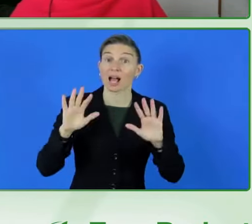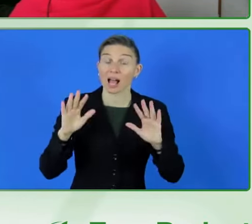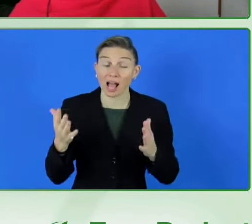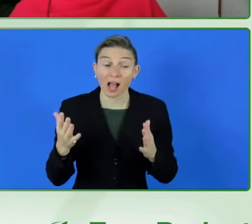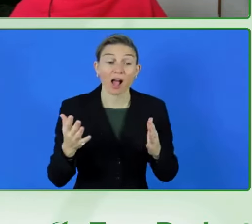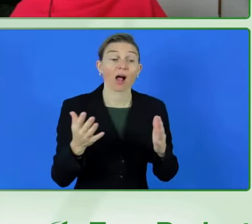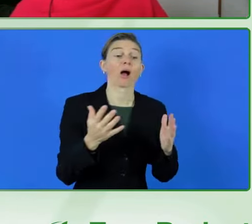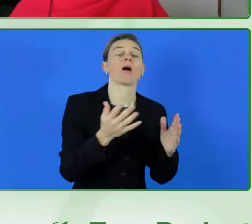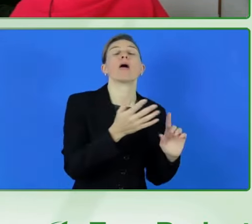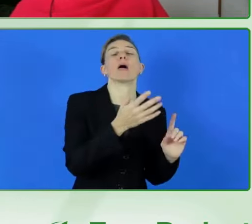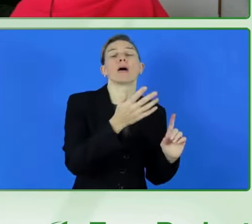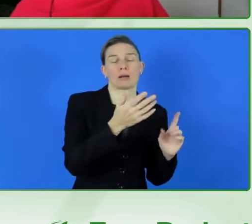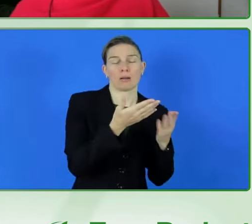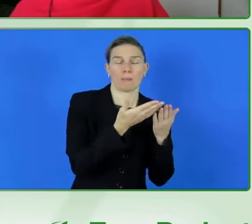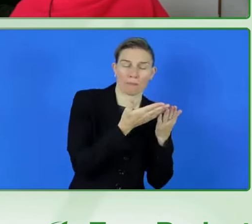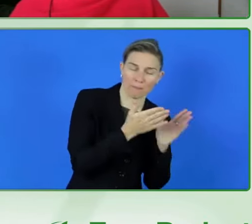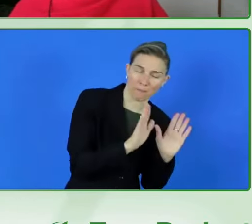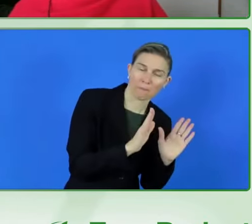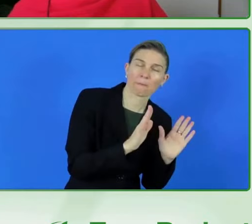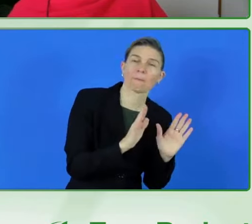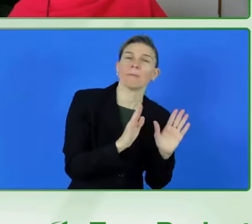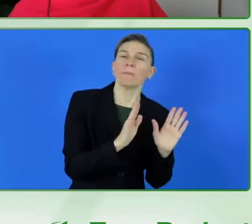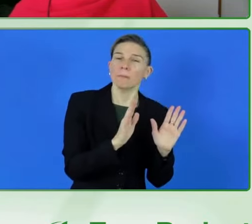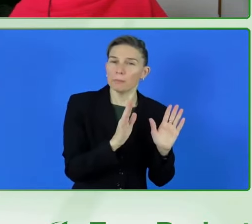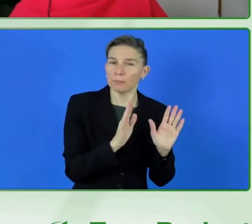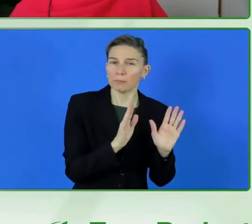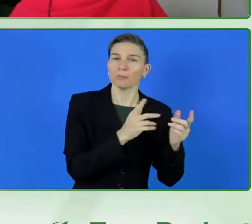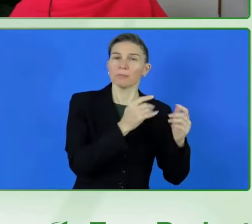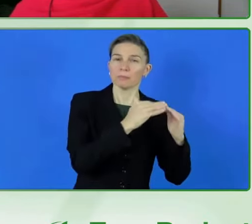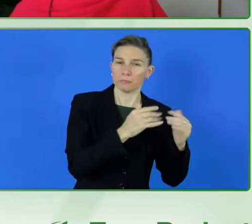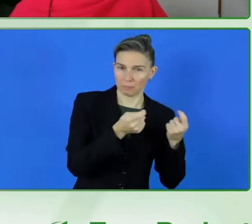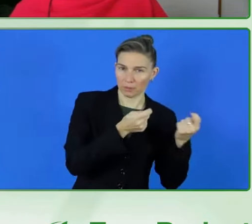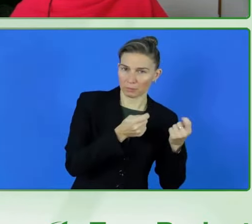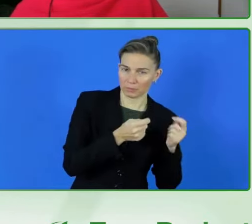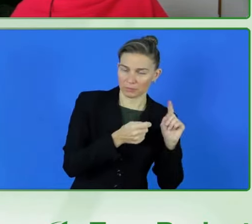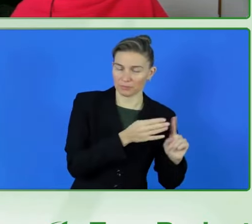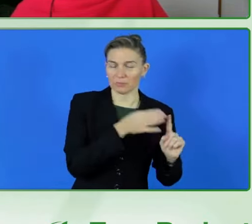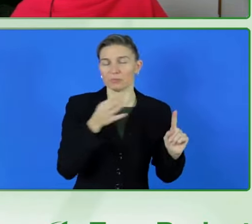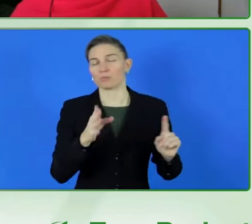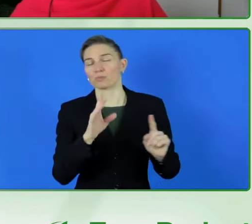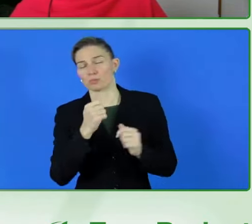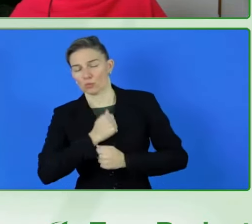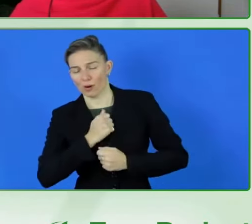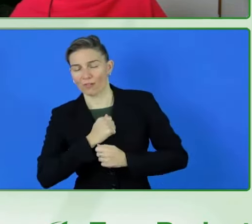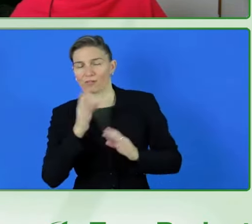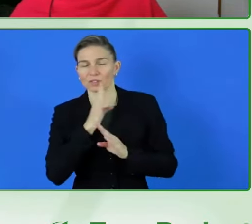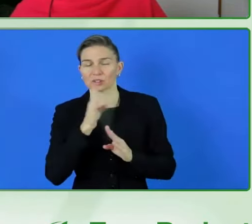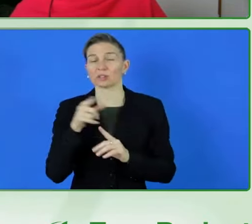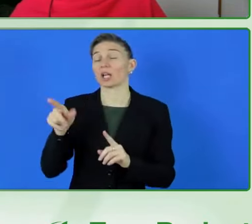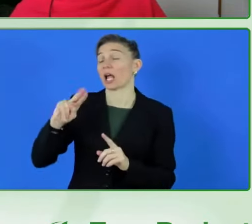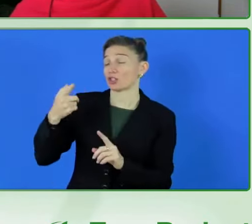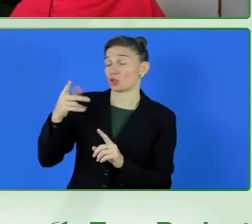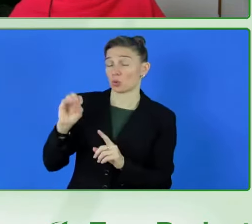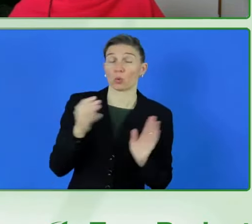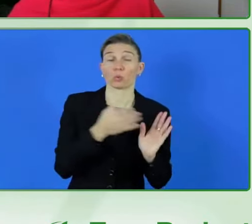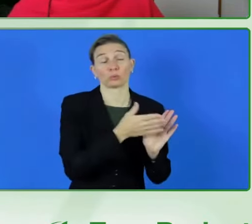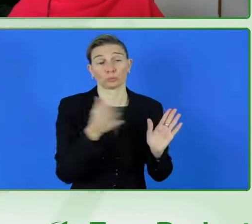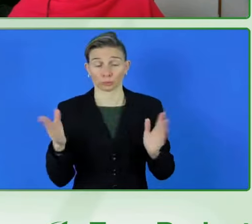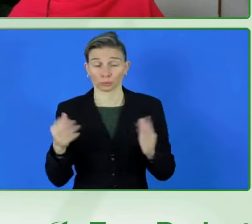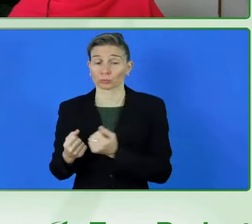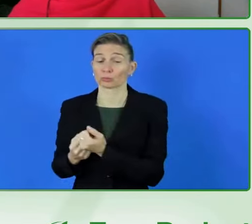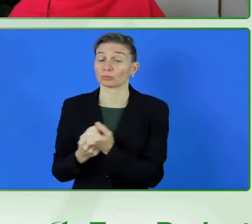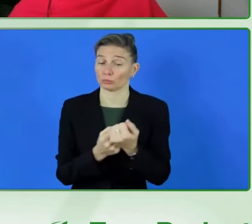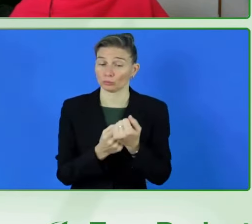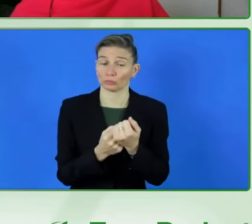profit sector. Persons with disabilities and hackathon participants have been involved in the process from the